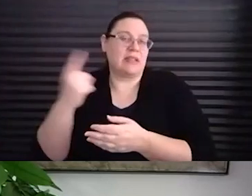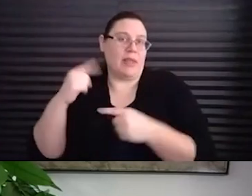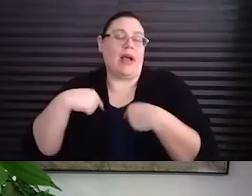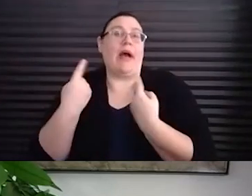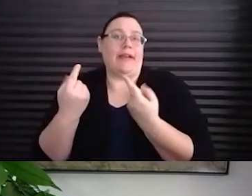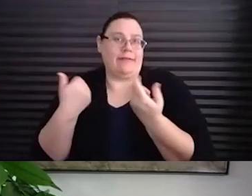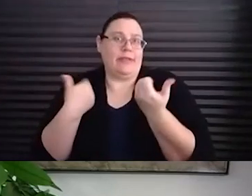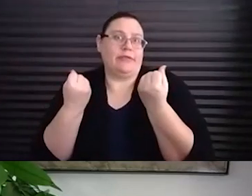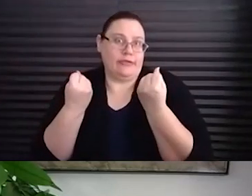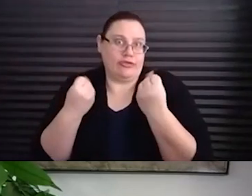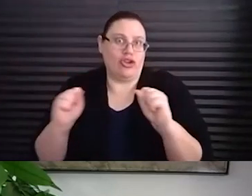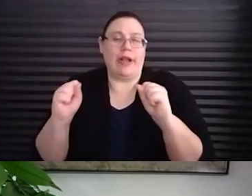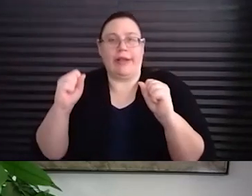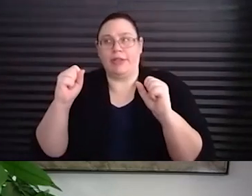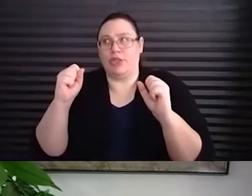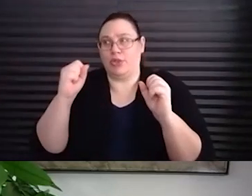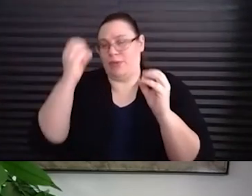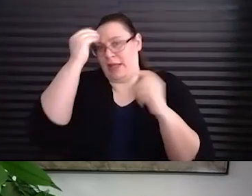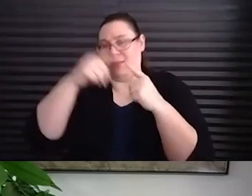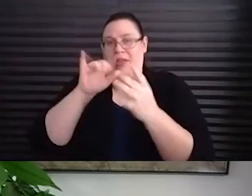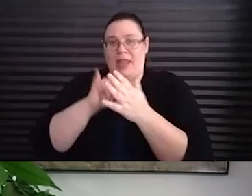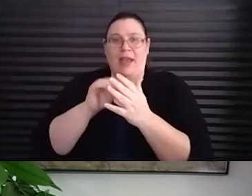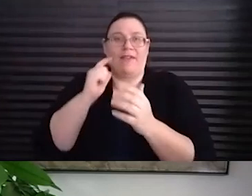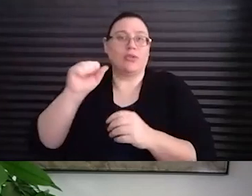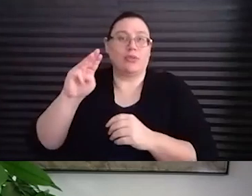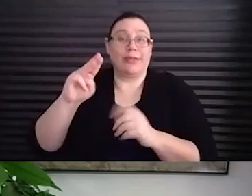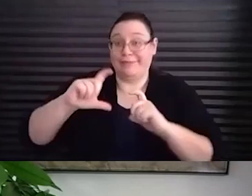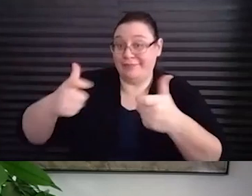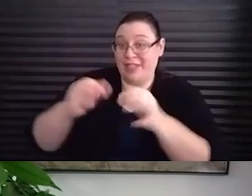trying to sort of turn a little bit more on when it comes to social media.